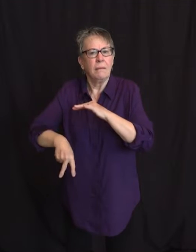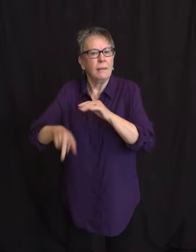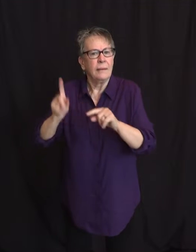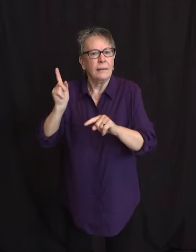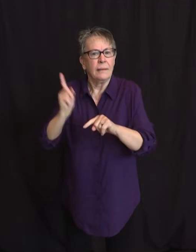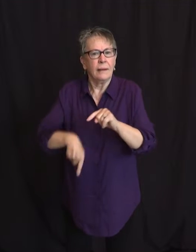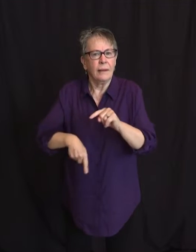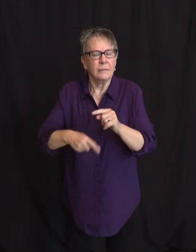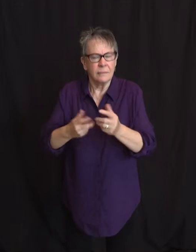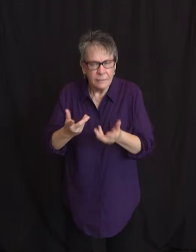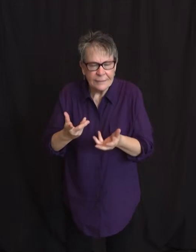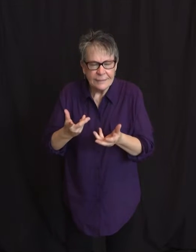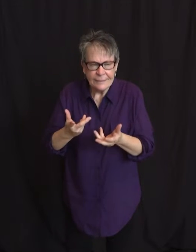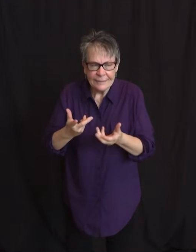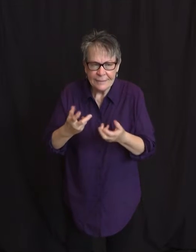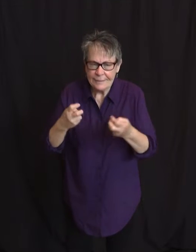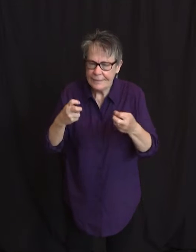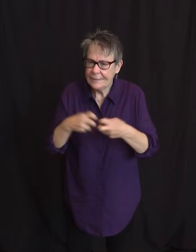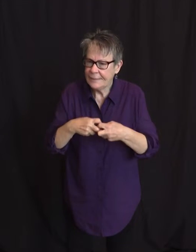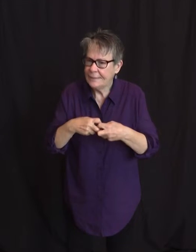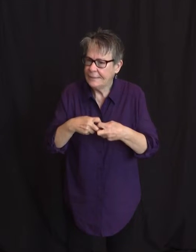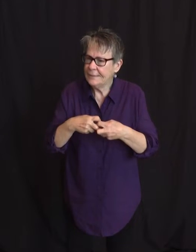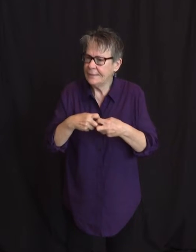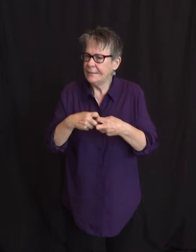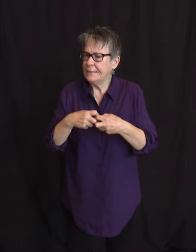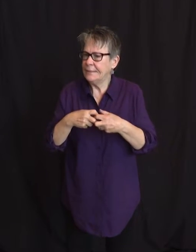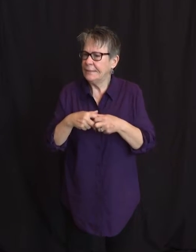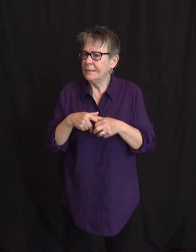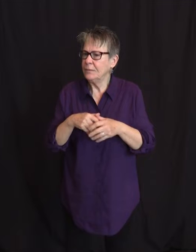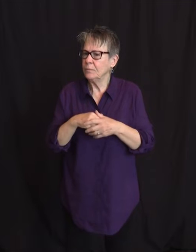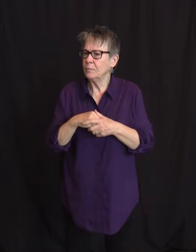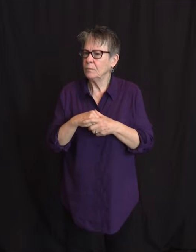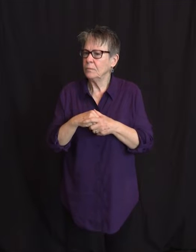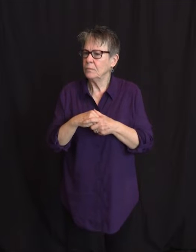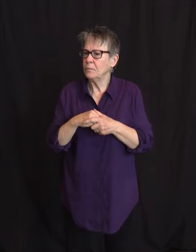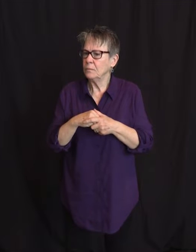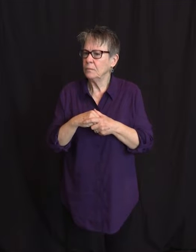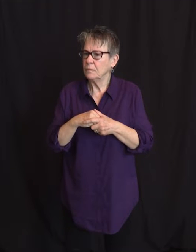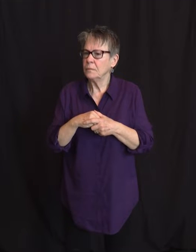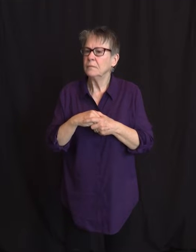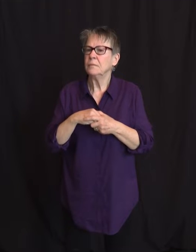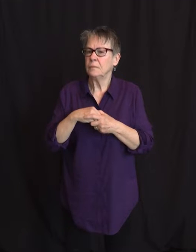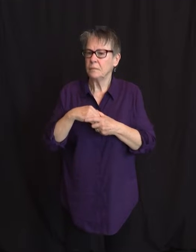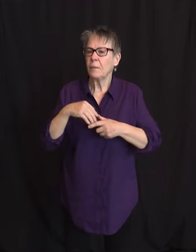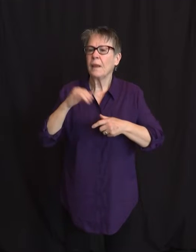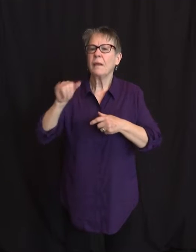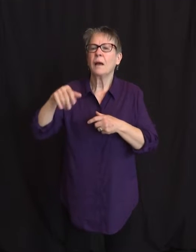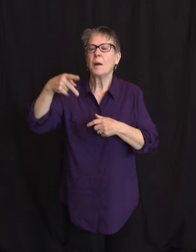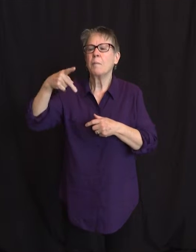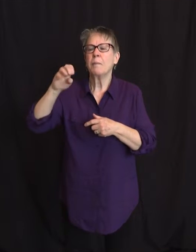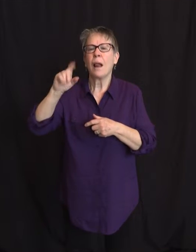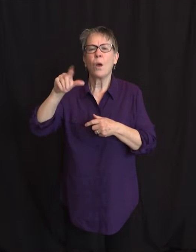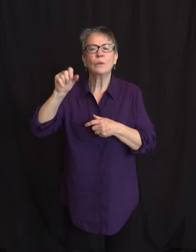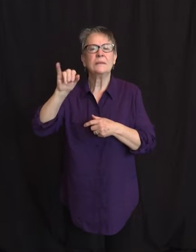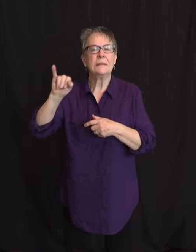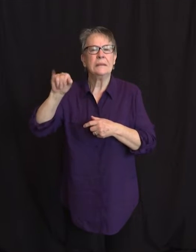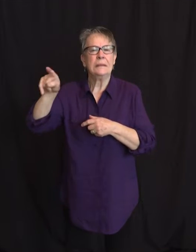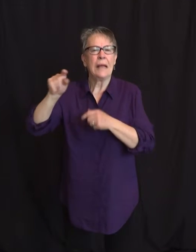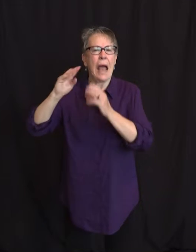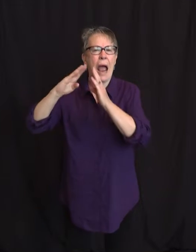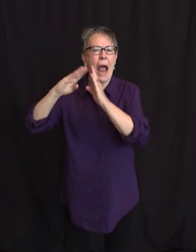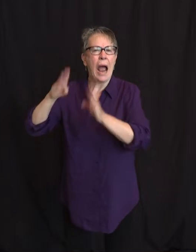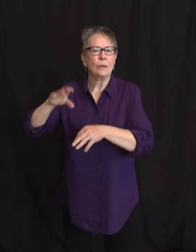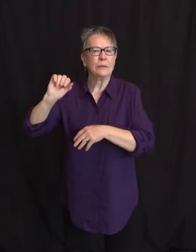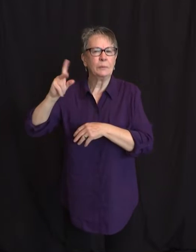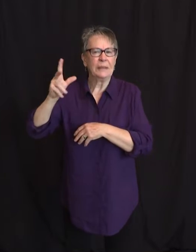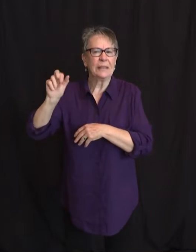had had a commitment that was betrayed, and we are going to go back as often it takes to the Trump administration to make sure